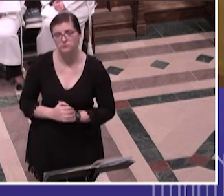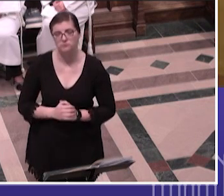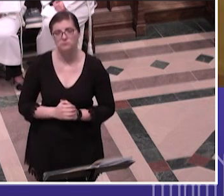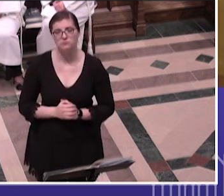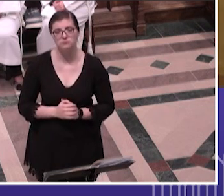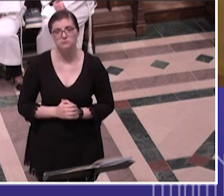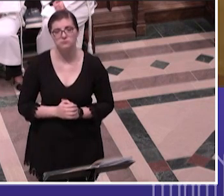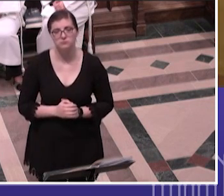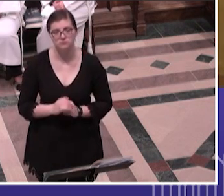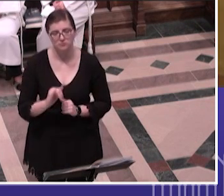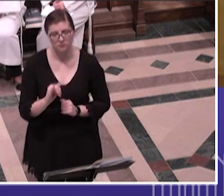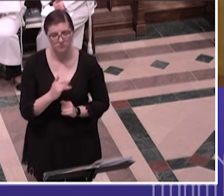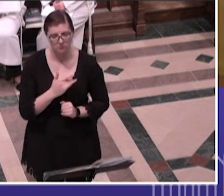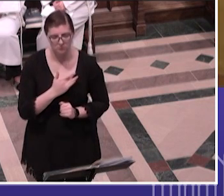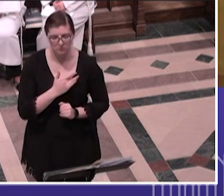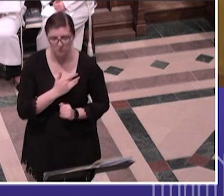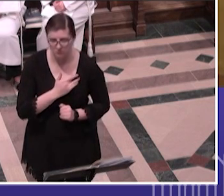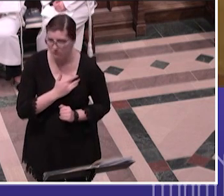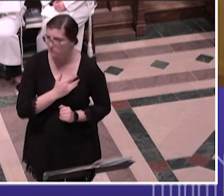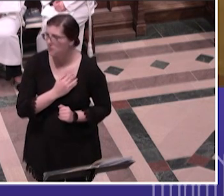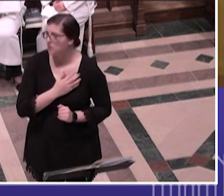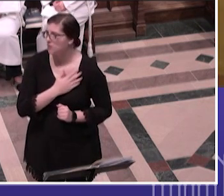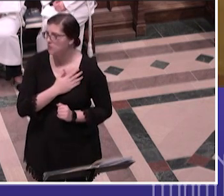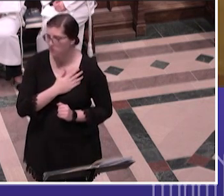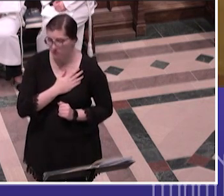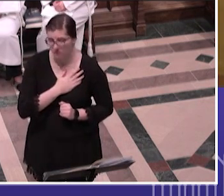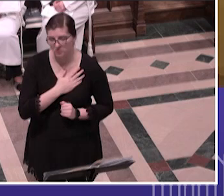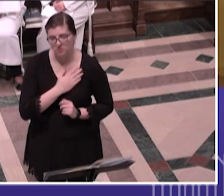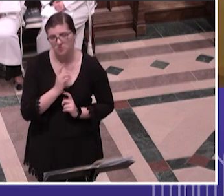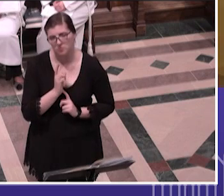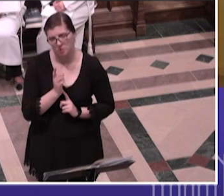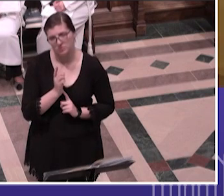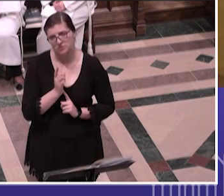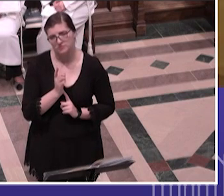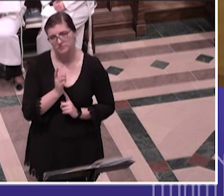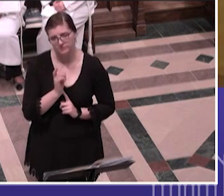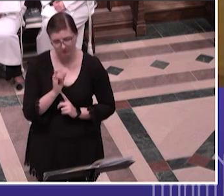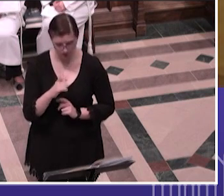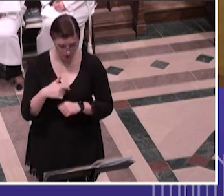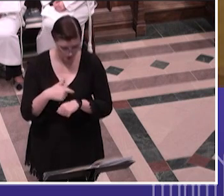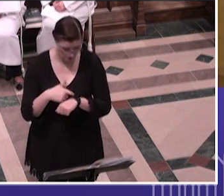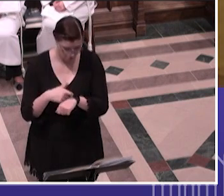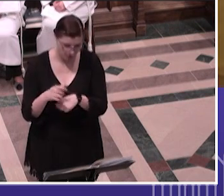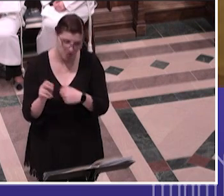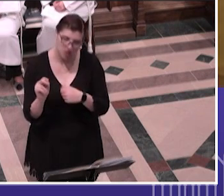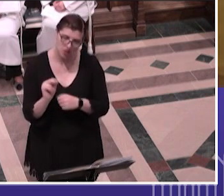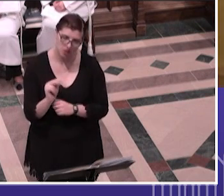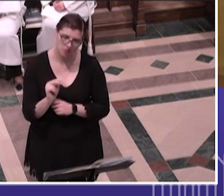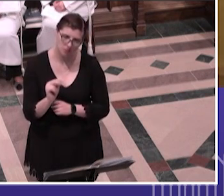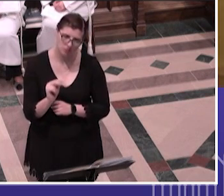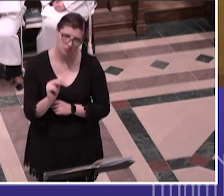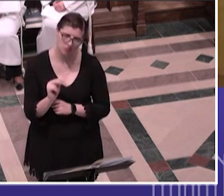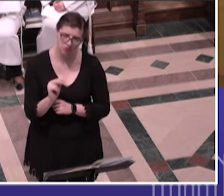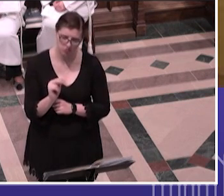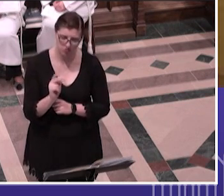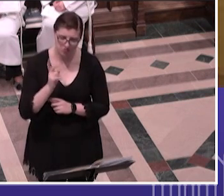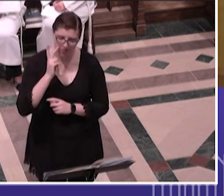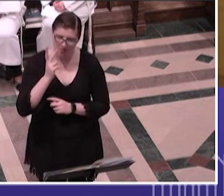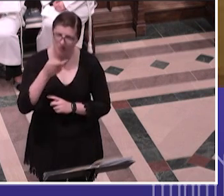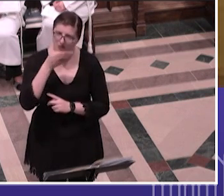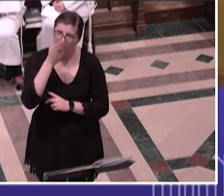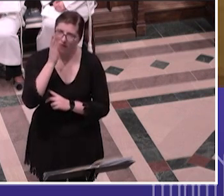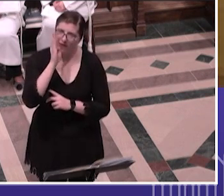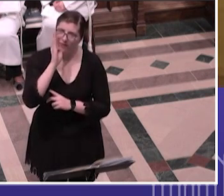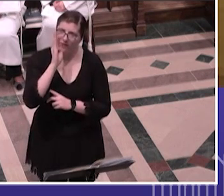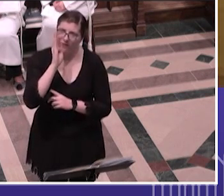this tender, heart-wrenching moment that Nicodemus sees the kingdom of God in